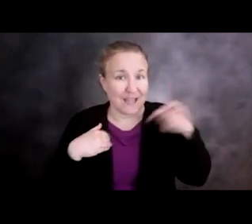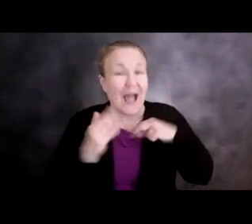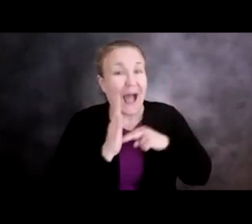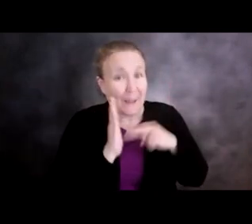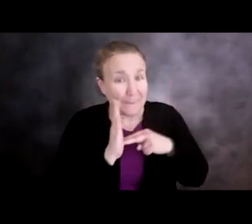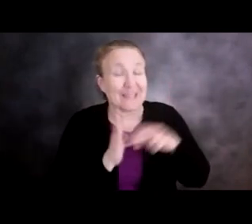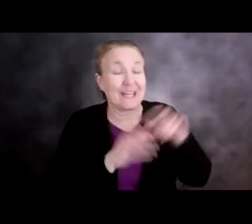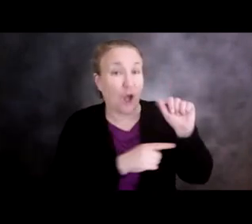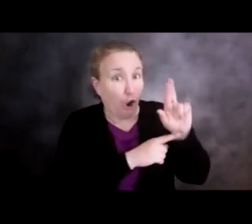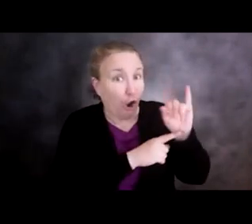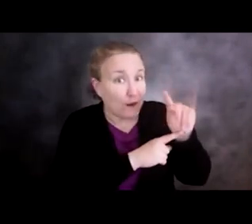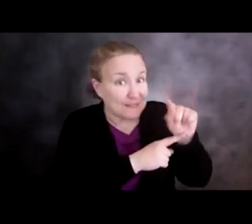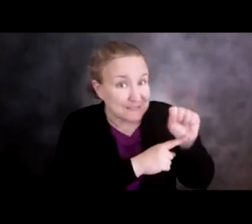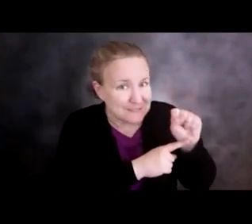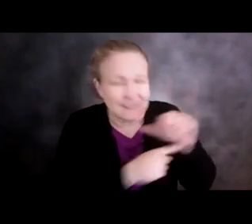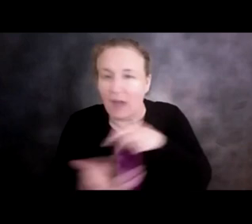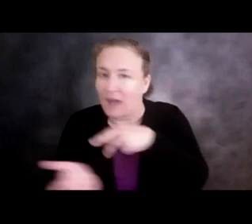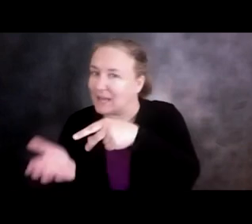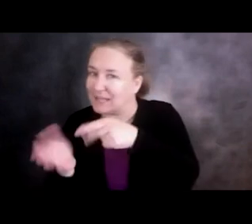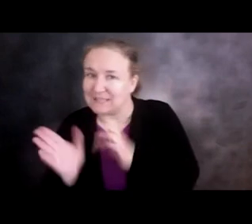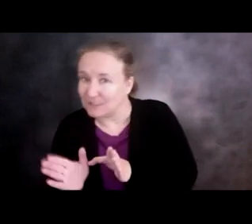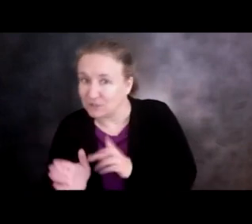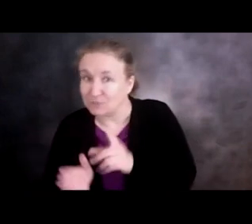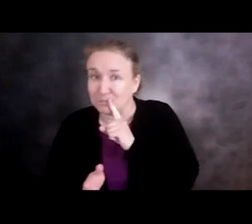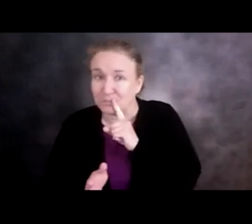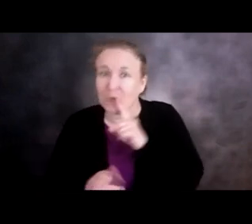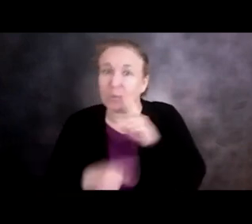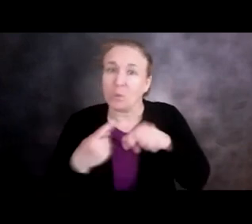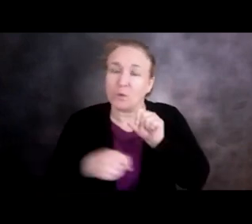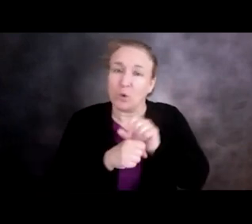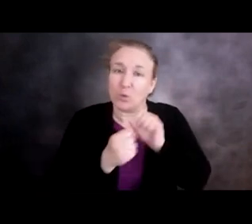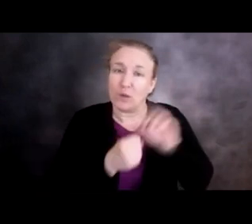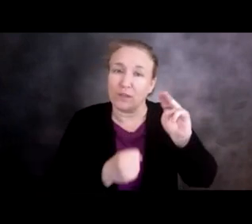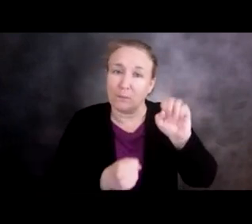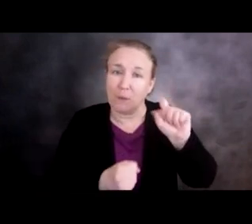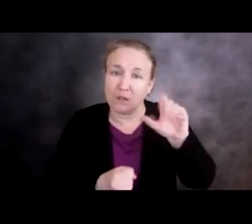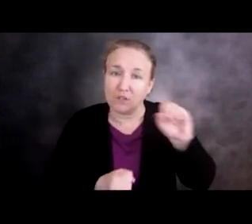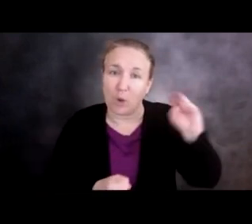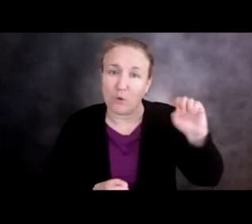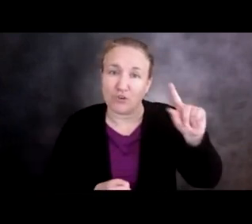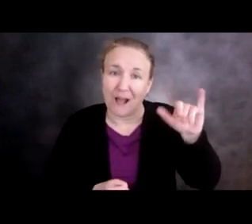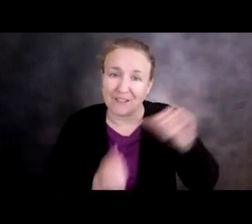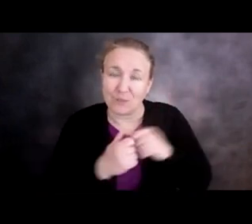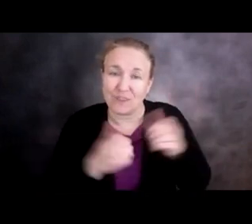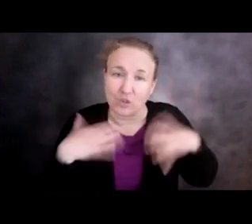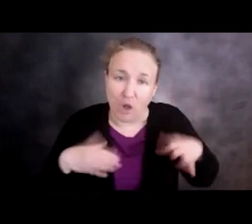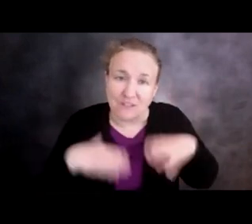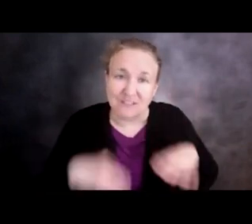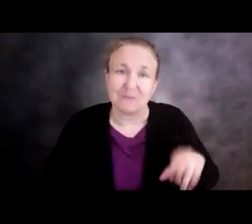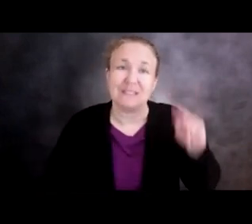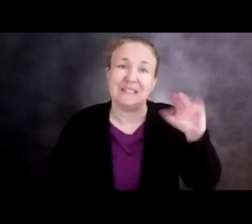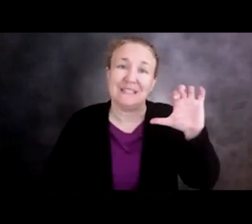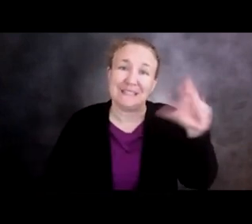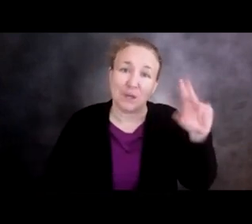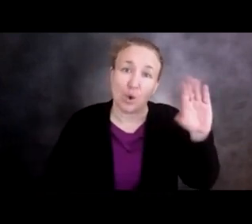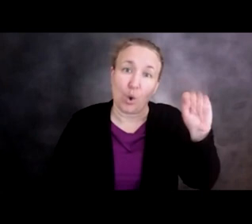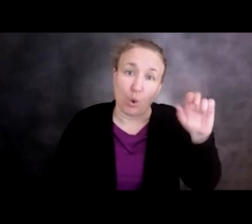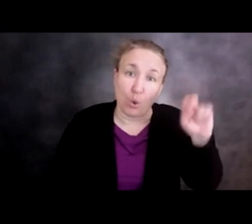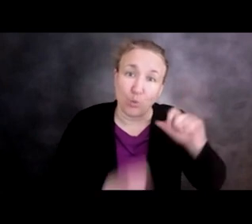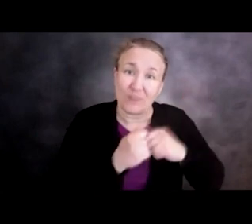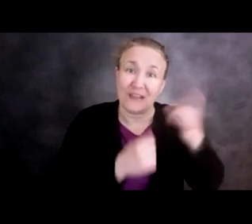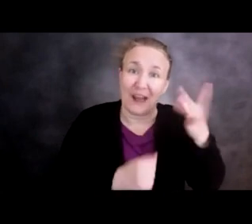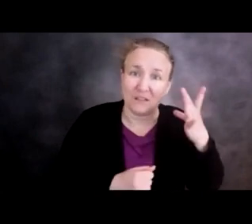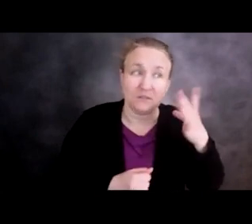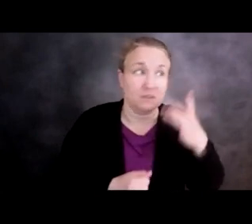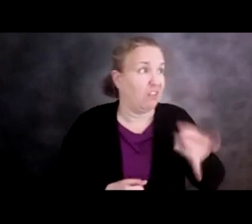the dancers. Even when we were, you know, working with Mondo Morales on those costumes, Nick Colin on the lights. I don't know anything about lighting.